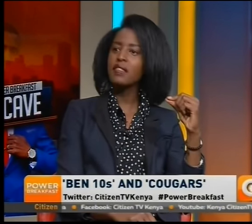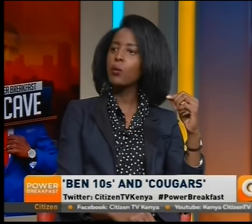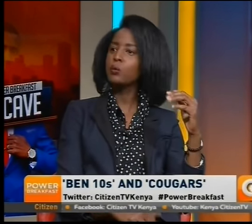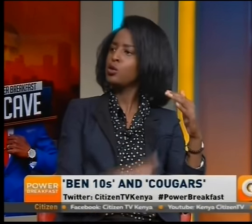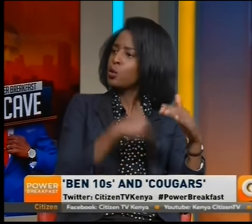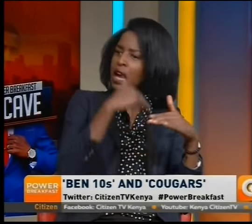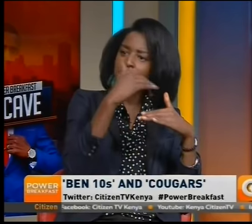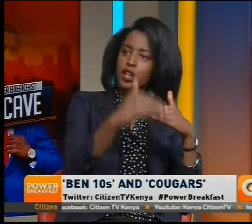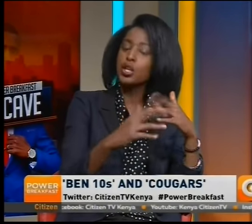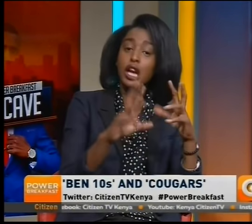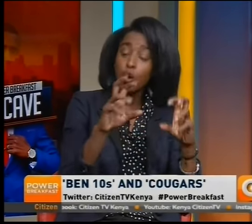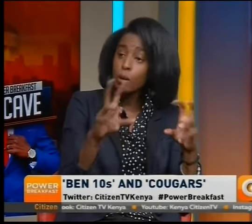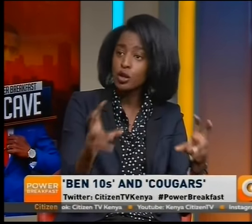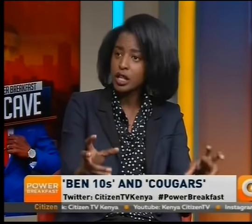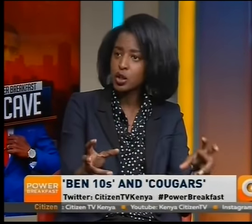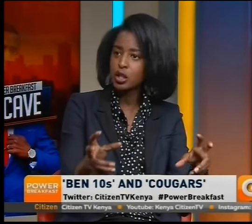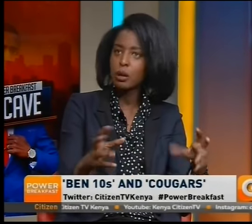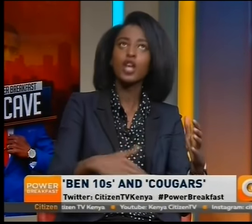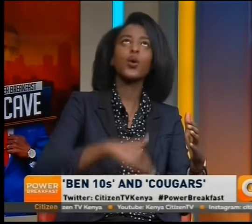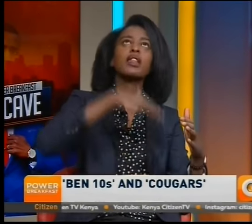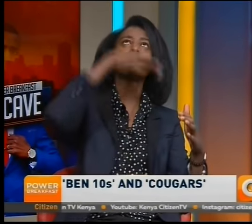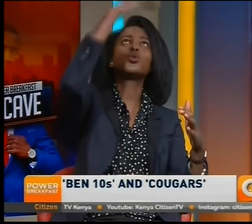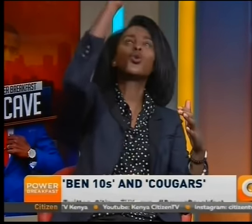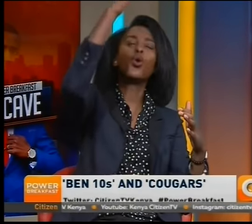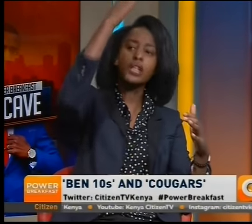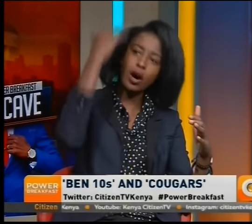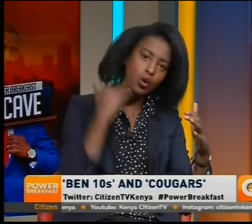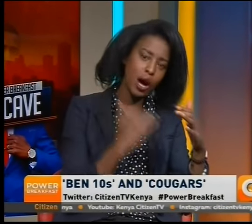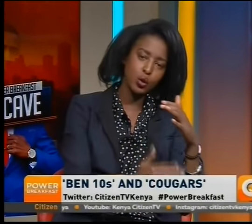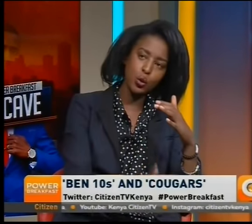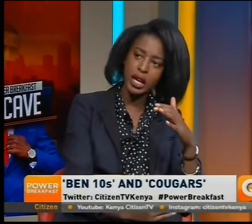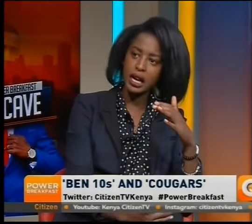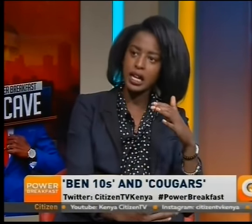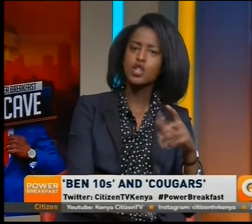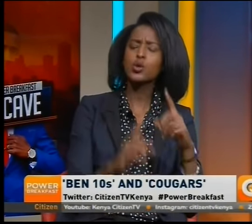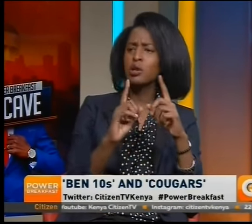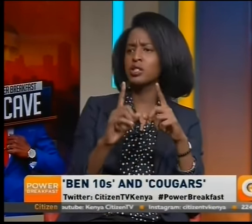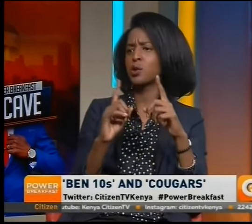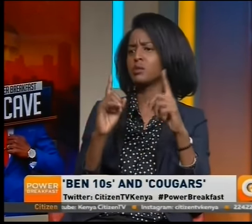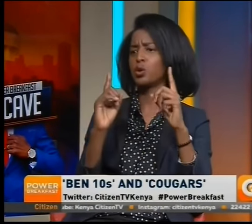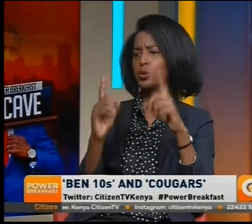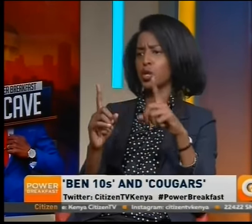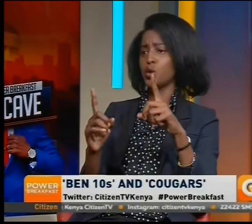where you can't function in a normal relationship. You either have to look older or you have to look younger. So